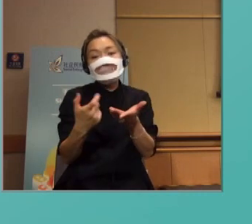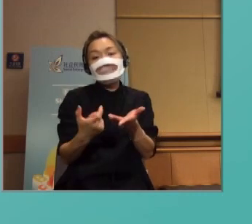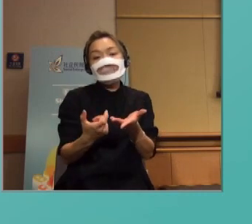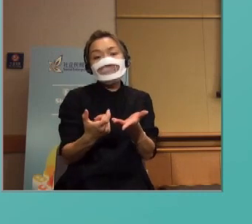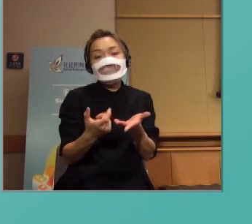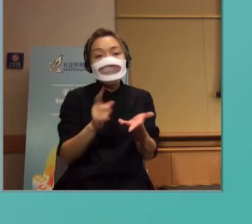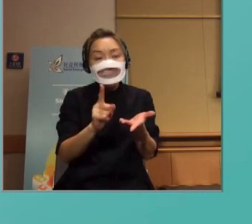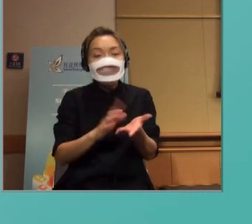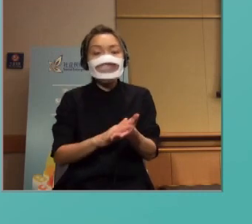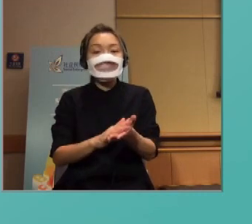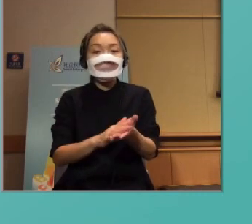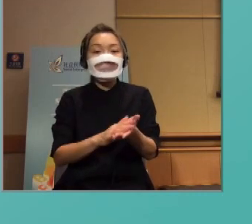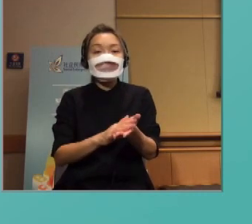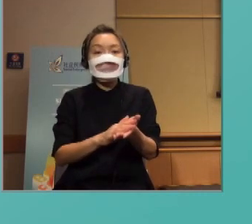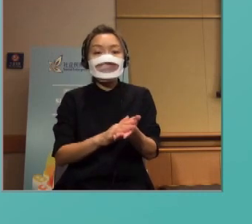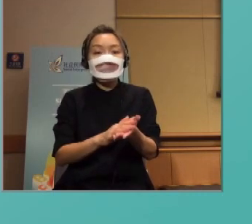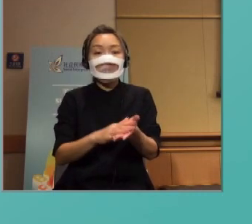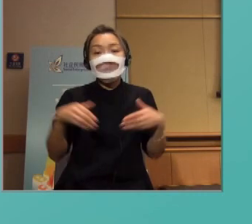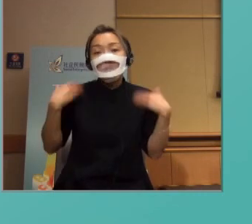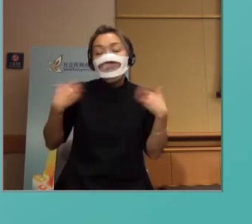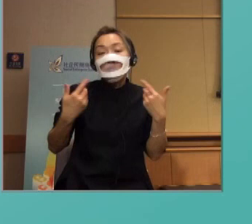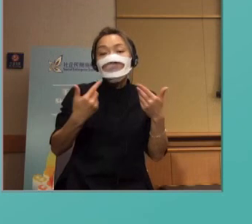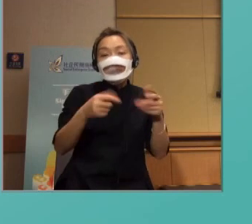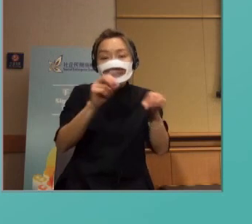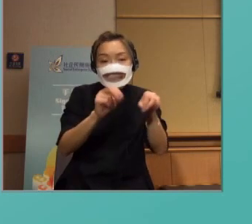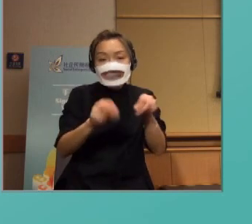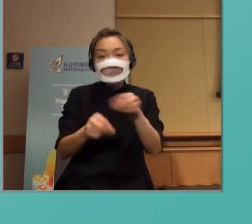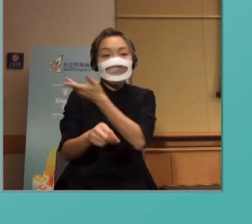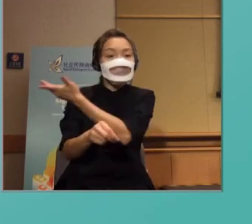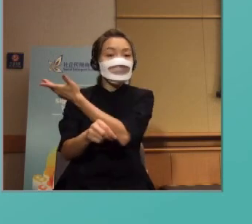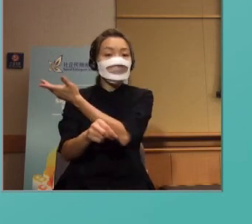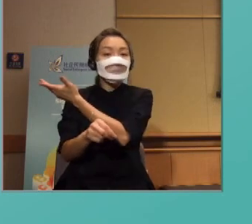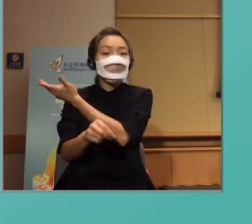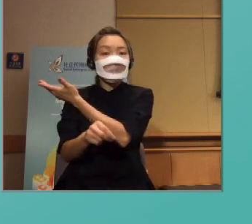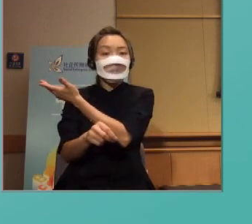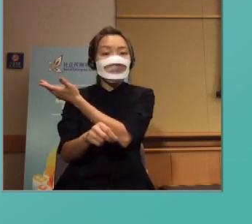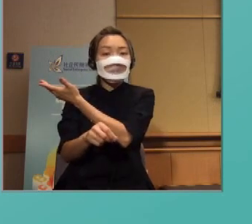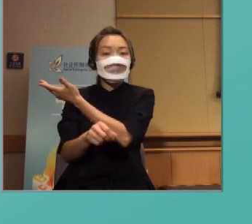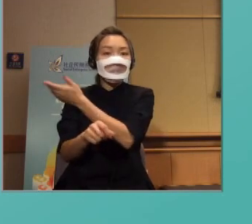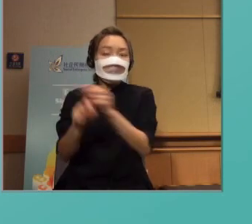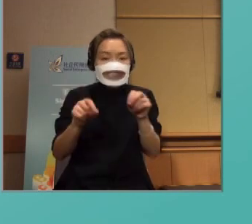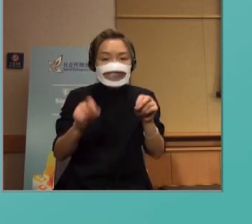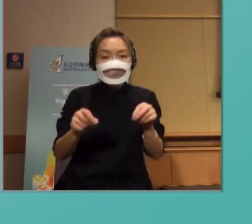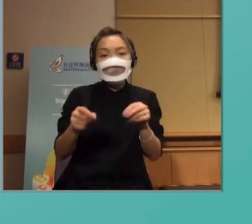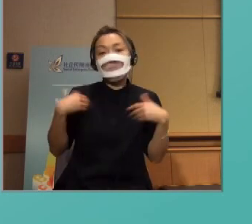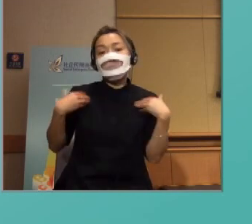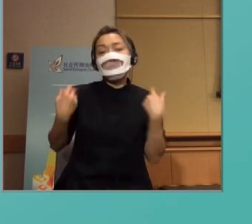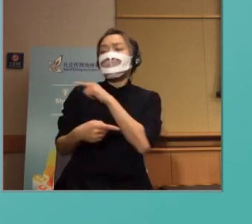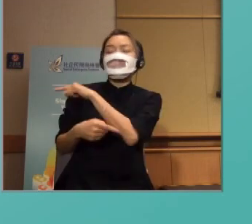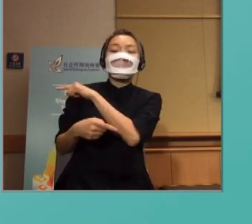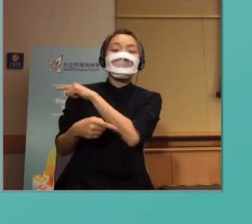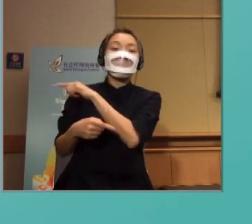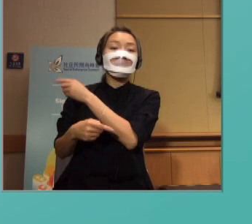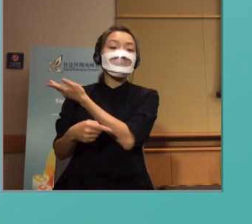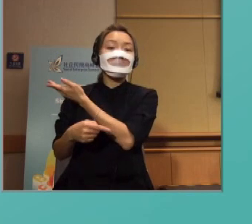play and earn, for instance, which is the GameFi phenomenon. That's basically where you can basically earn money playing games. During COVID, people in the